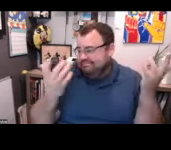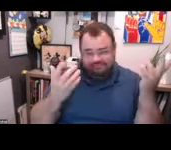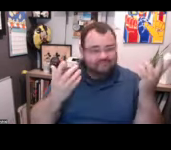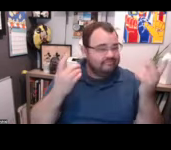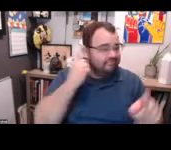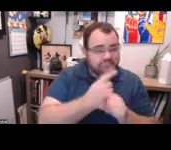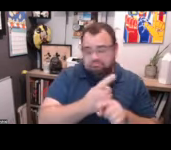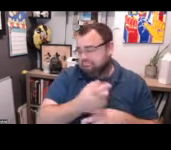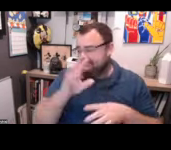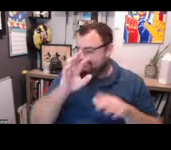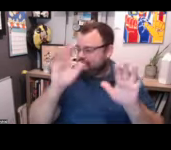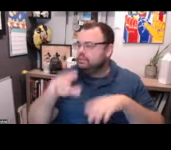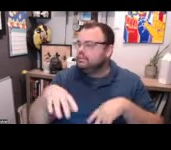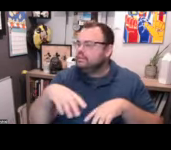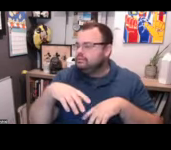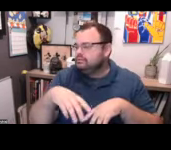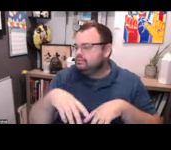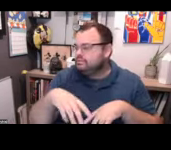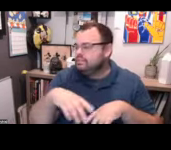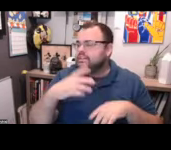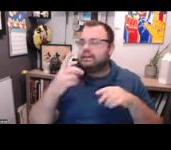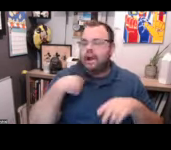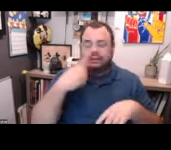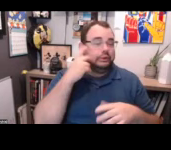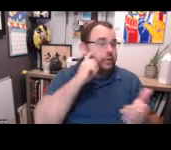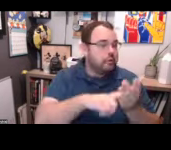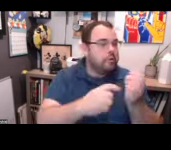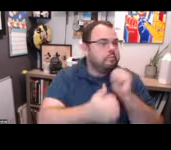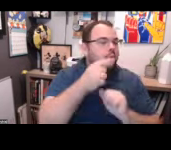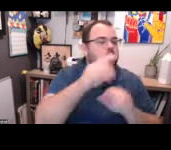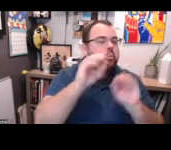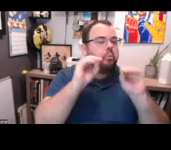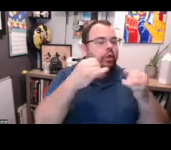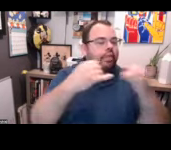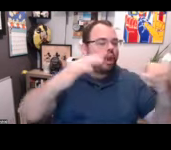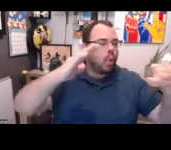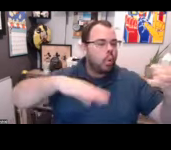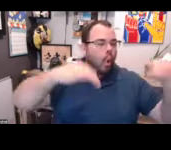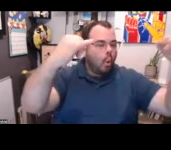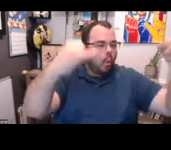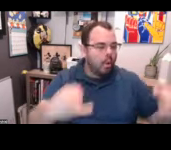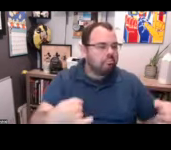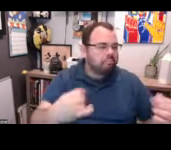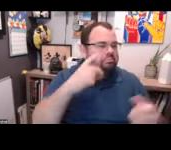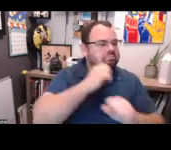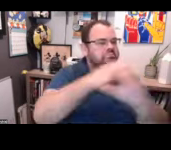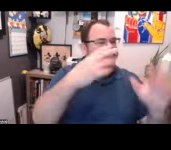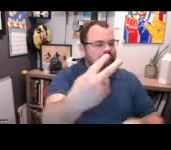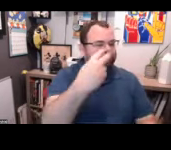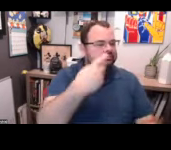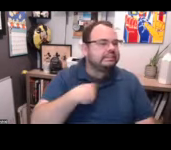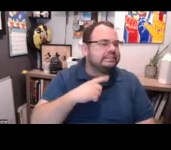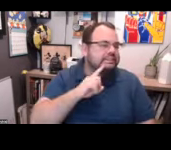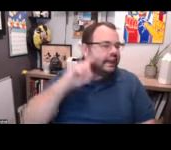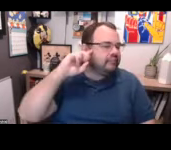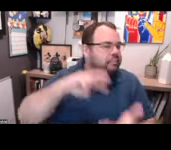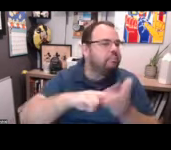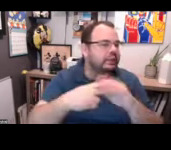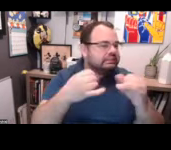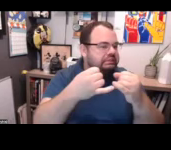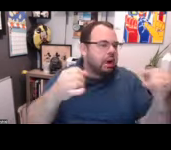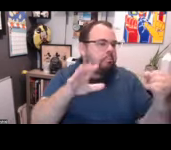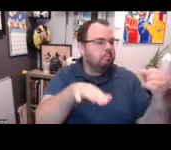Yeah, there's different possibilities, absolutely. I noticed that most of you put the line, some of you got it lower